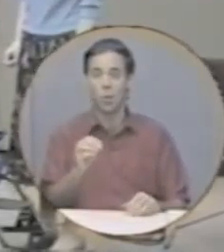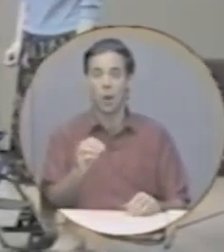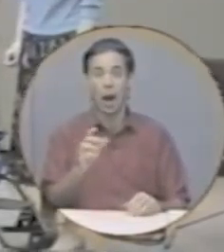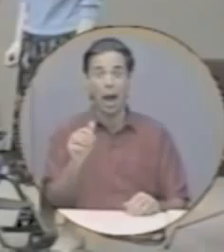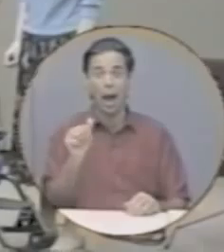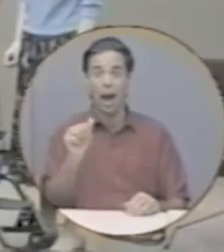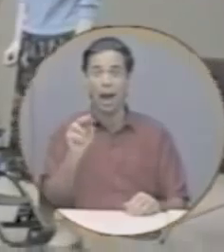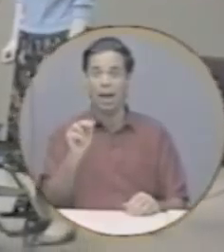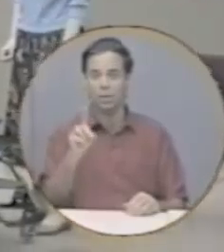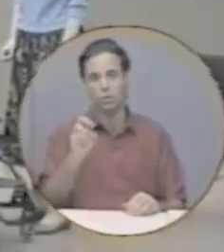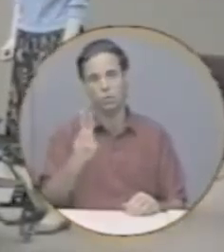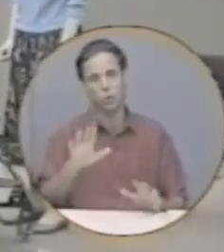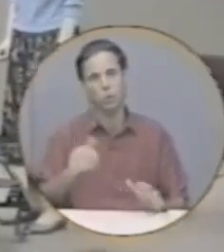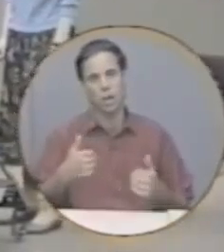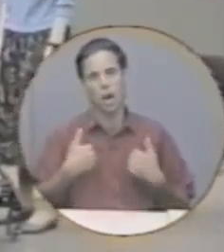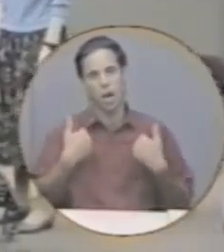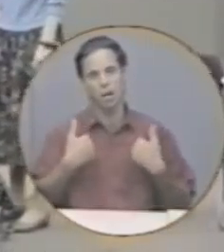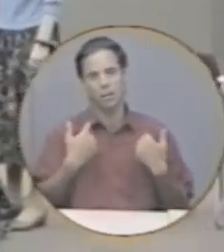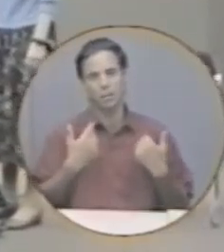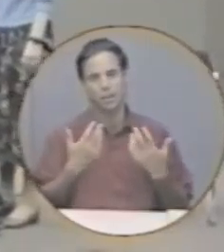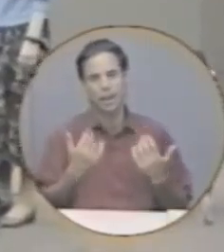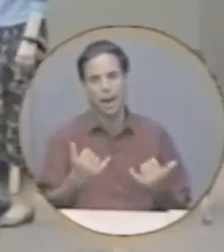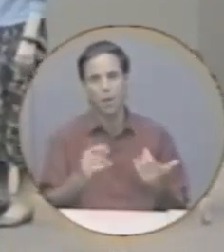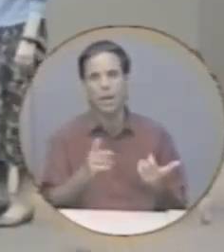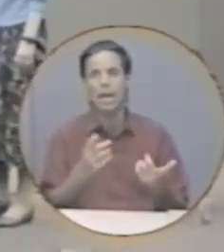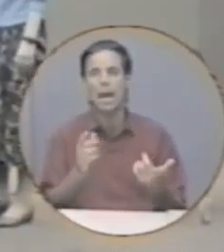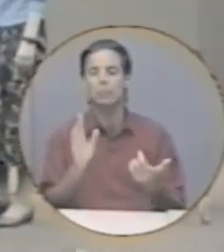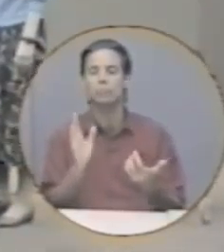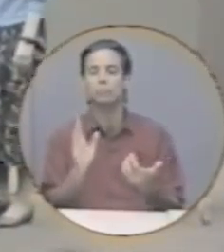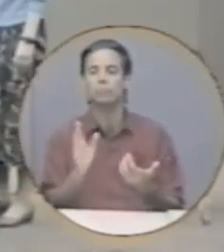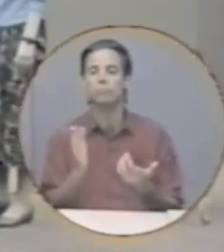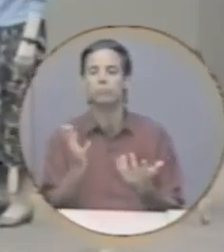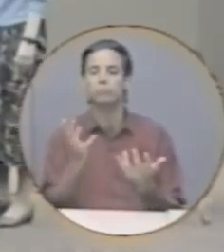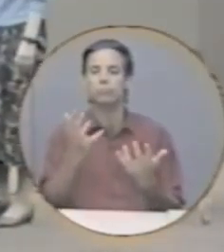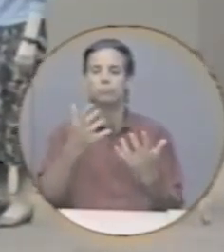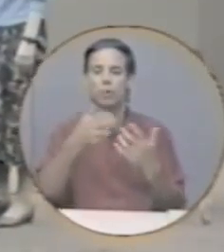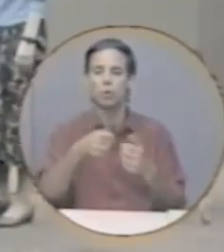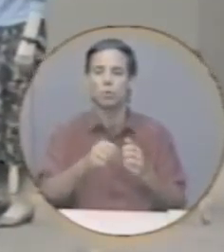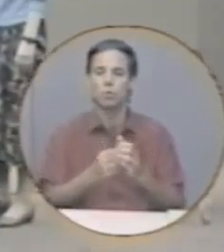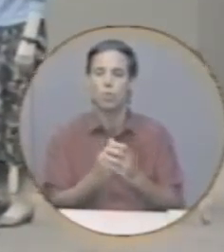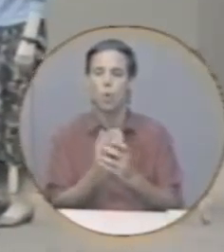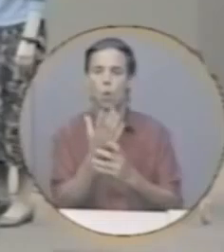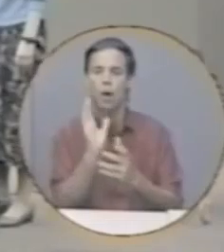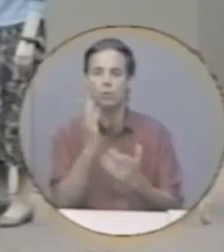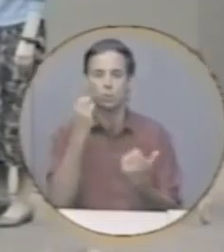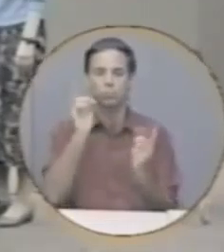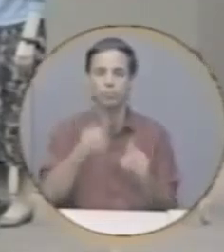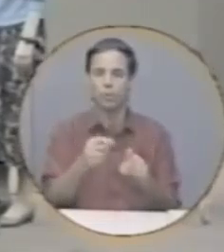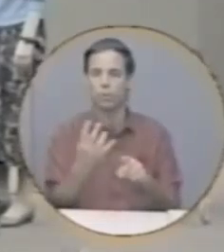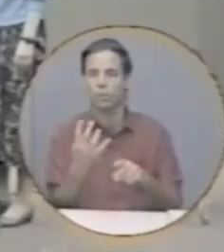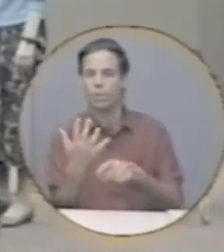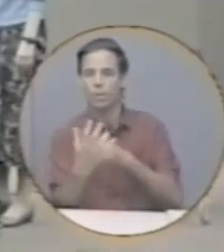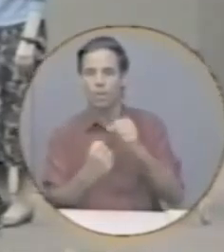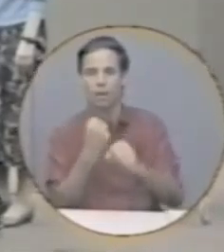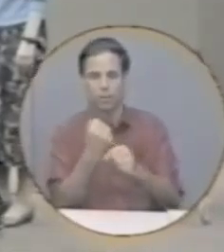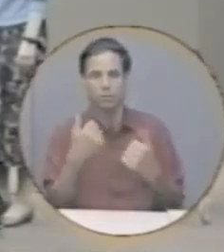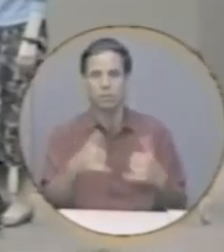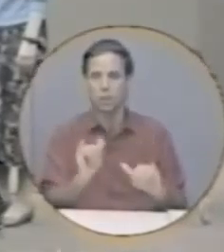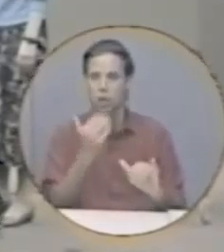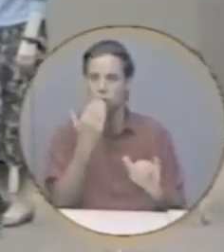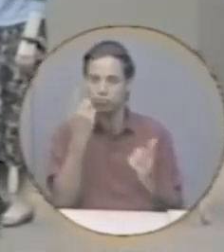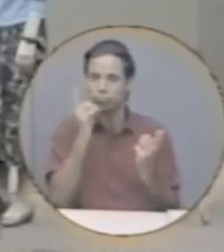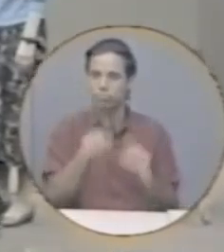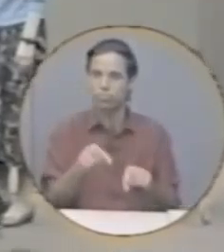Andrew, being as young as he is, small now, he can grow into it for at least another probably 3, 4, maybe even 5 years. Yeah.